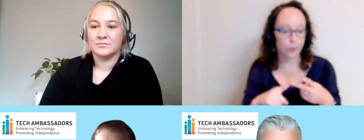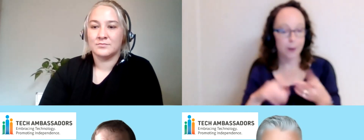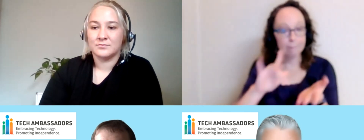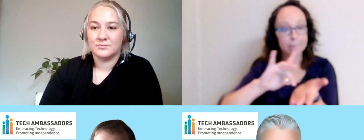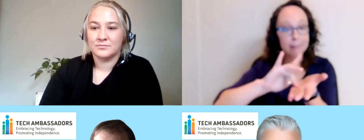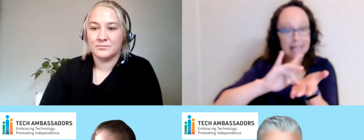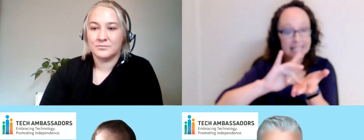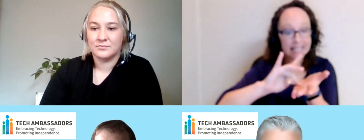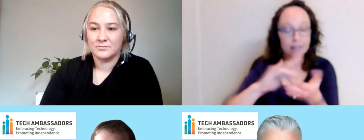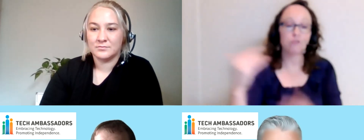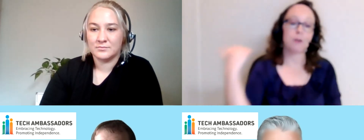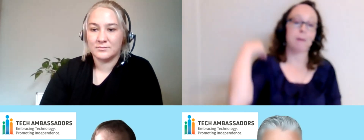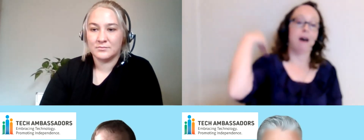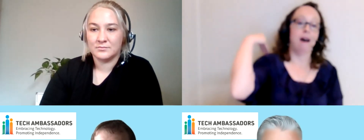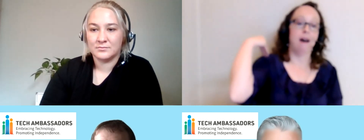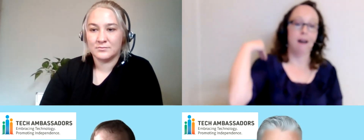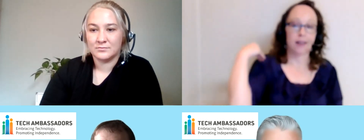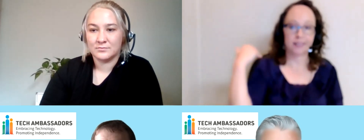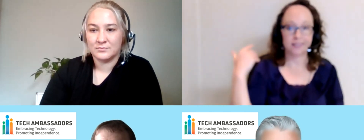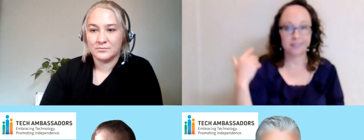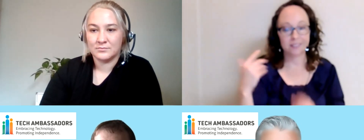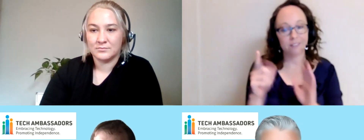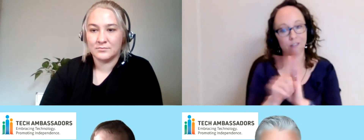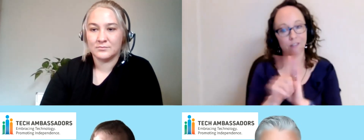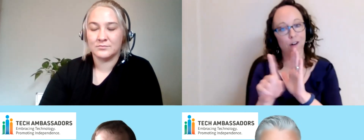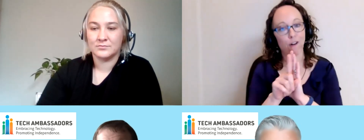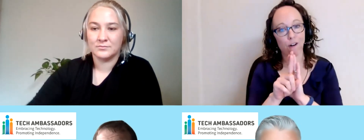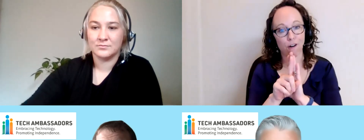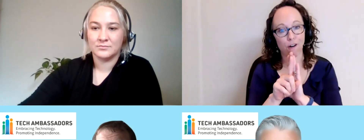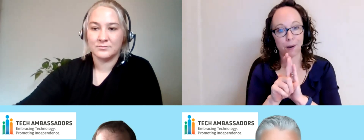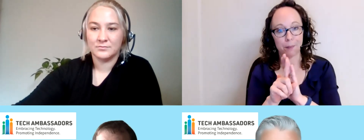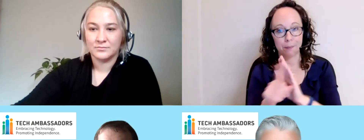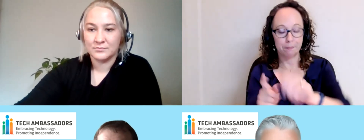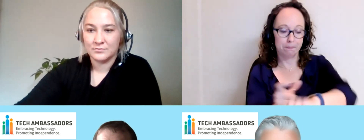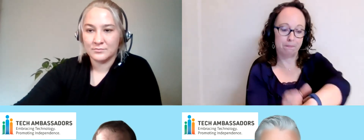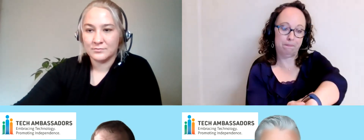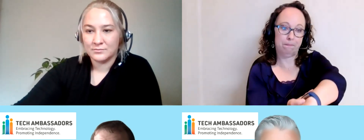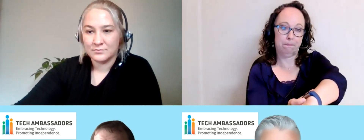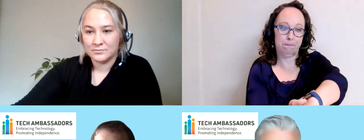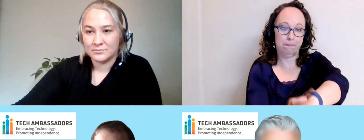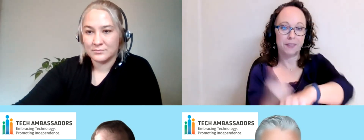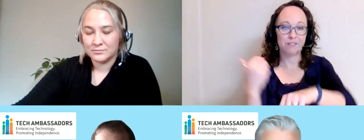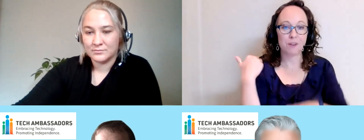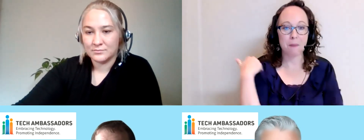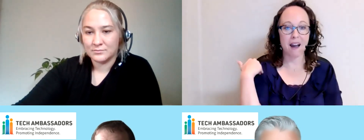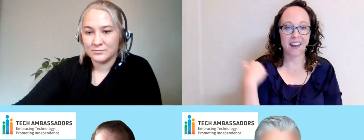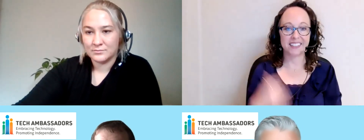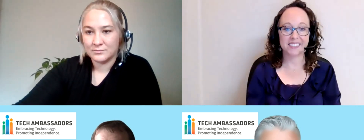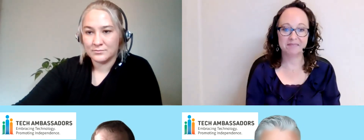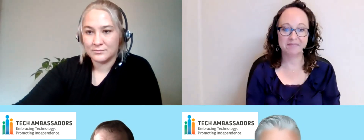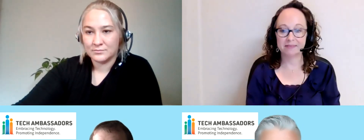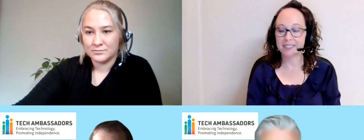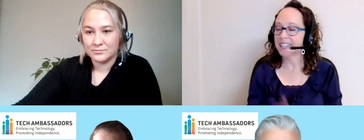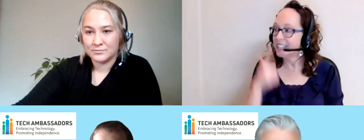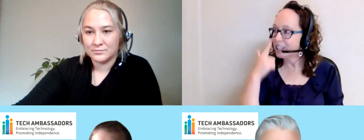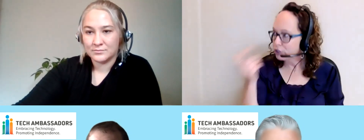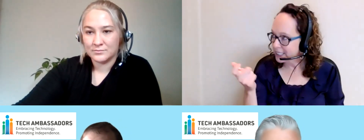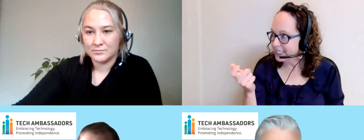alarms on it or like reminders on it. So that's interesting. You